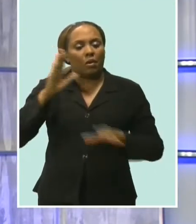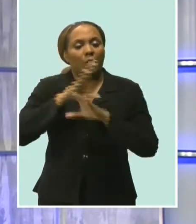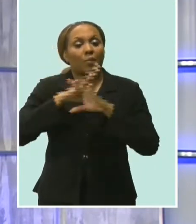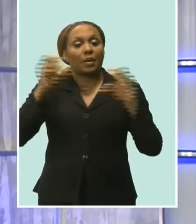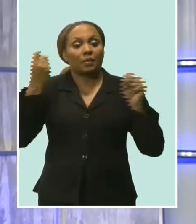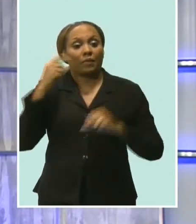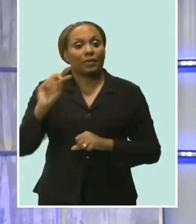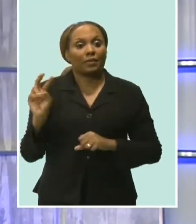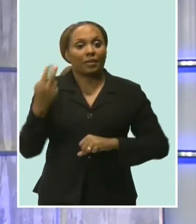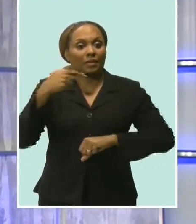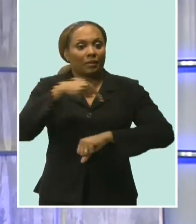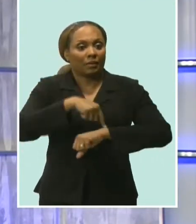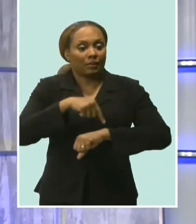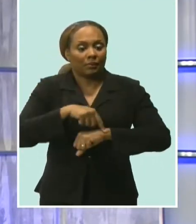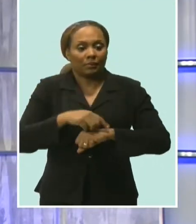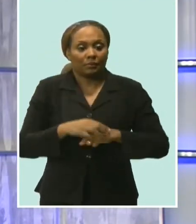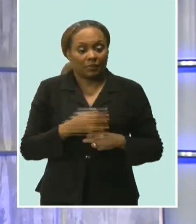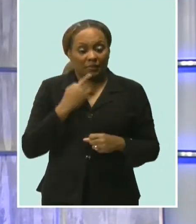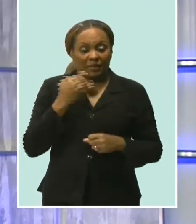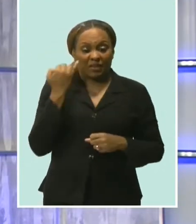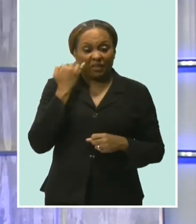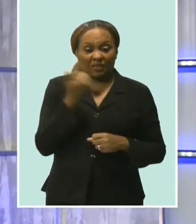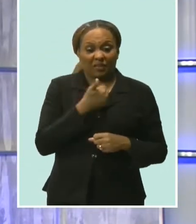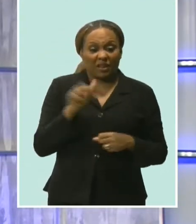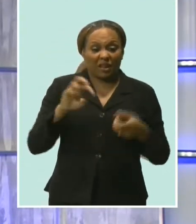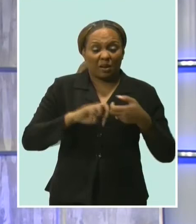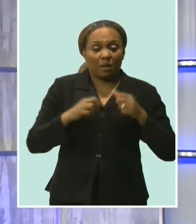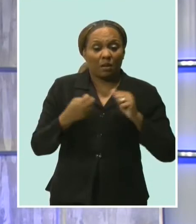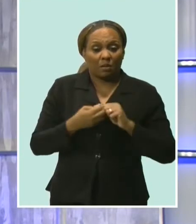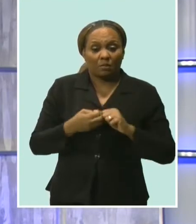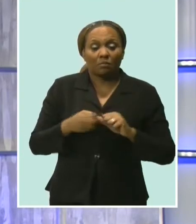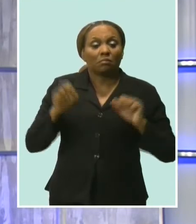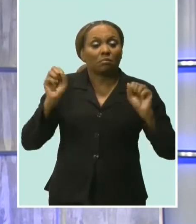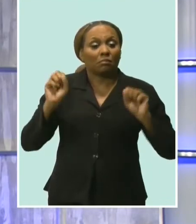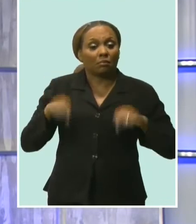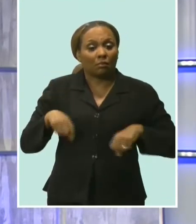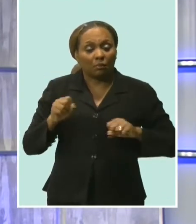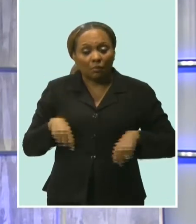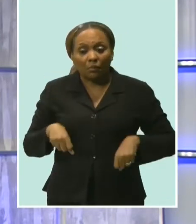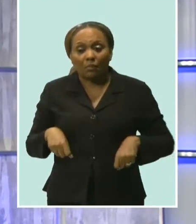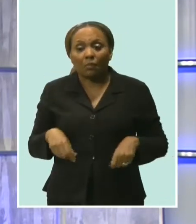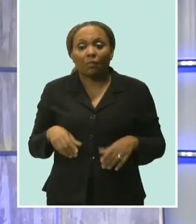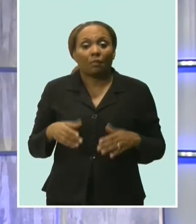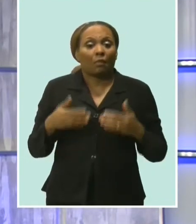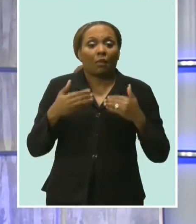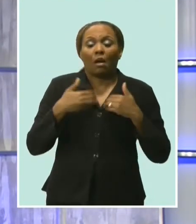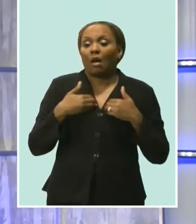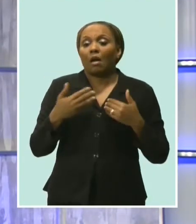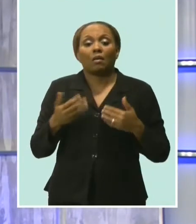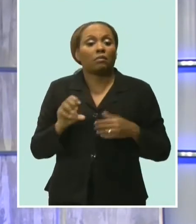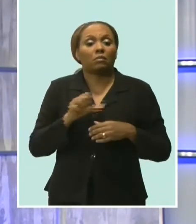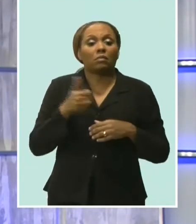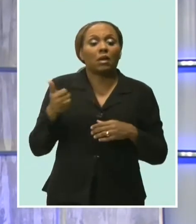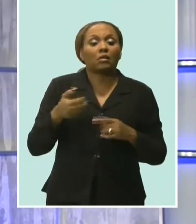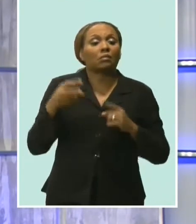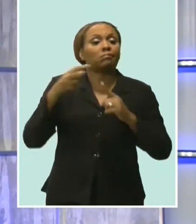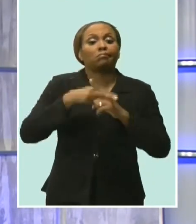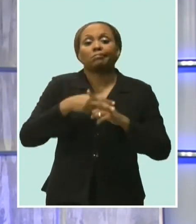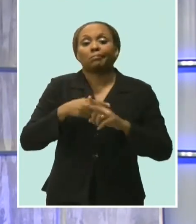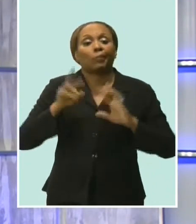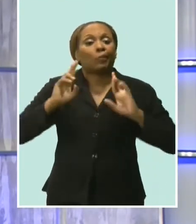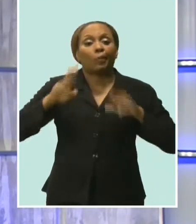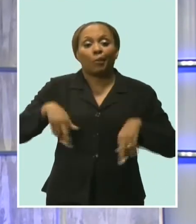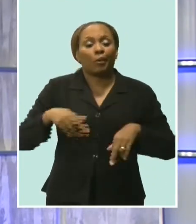They say any concerns raised by aggrieved parties can be addressed by way of elections petition. More in this NCN